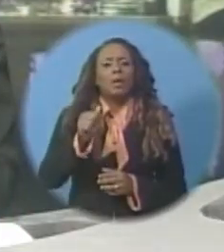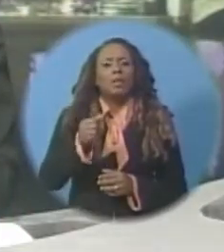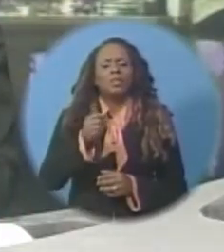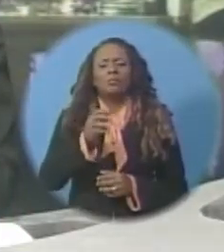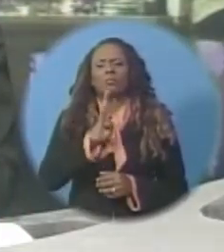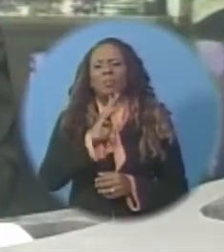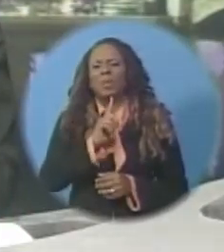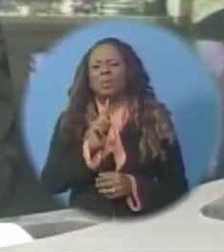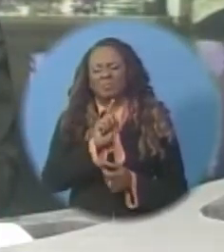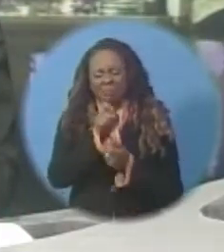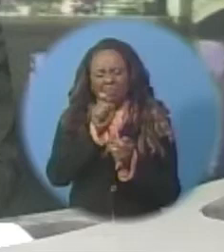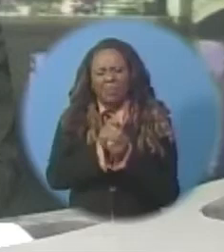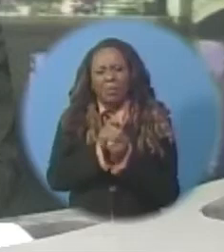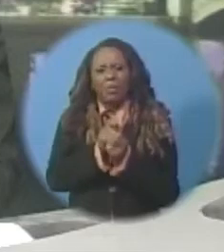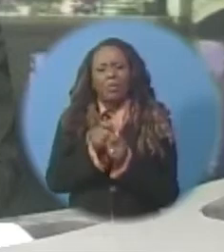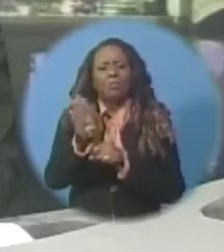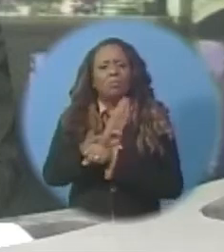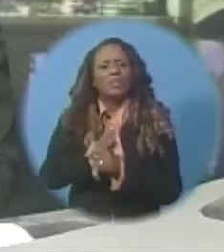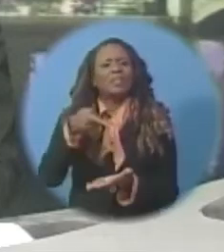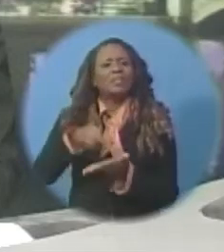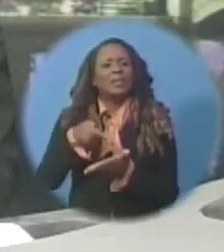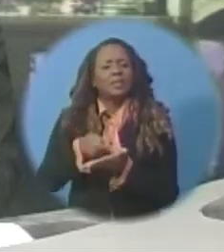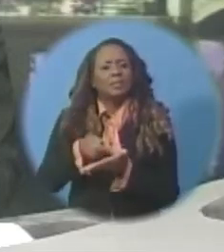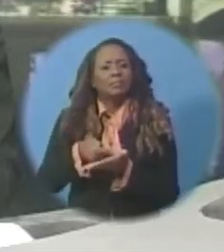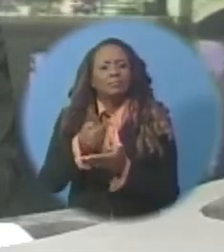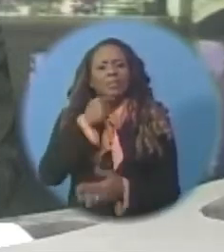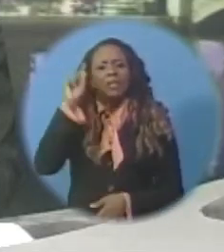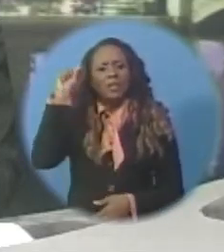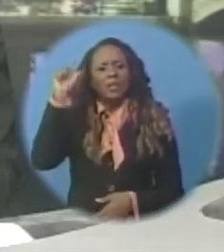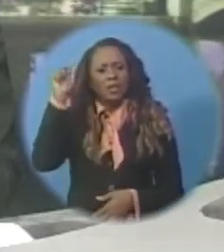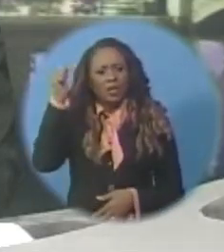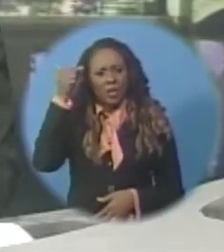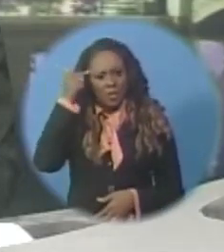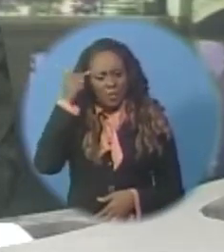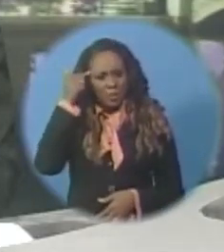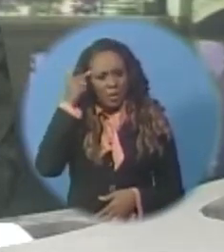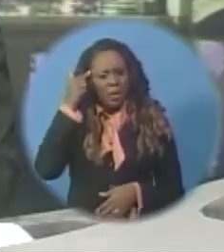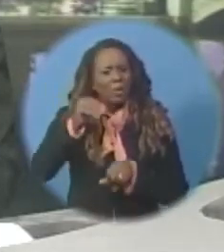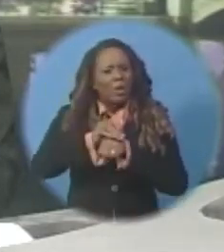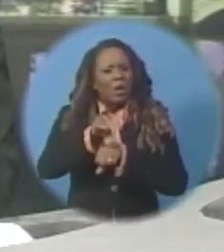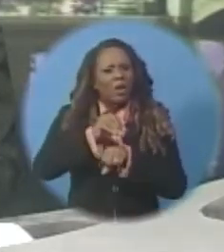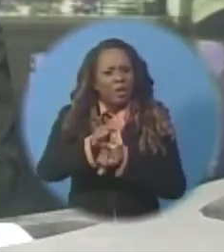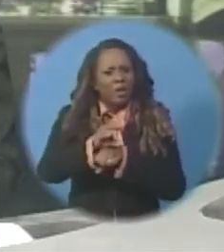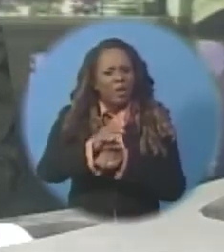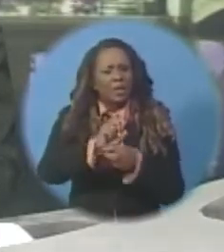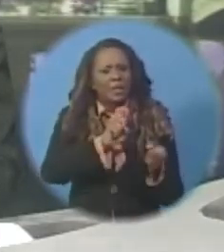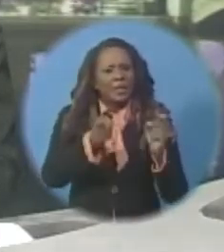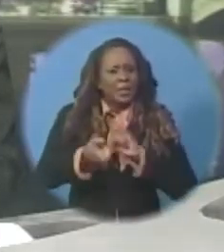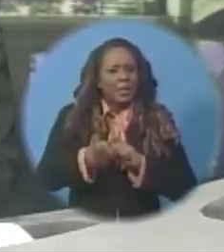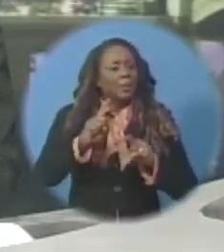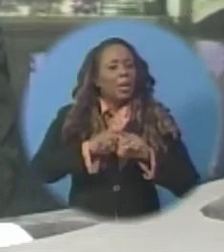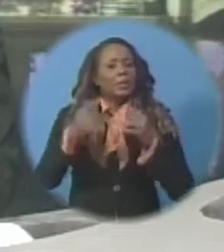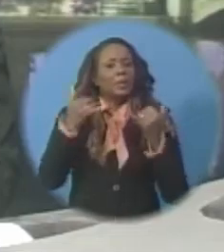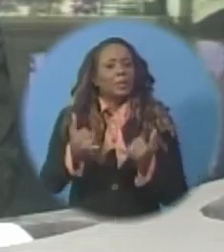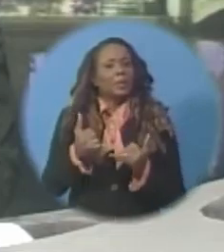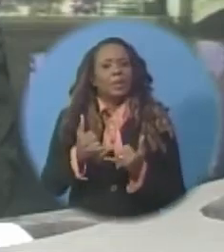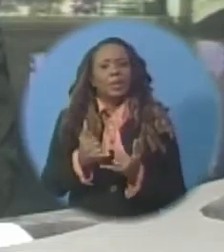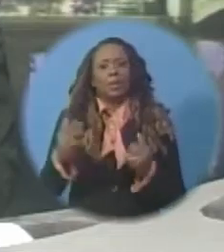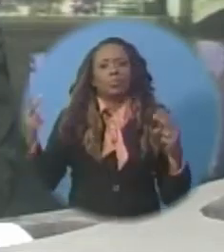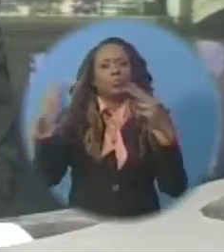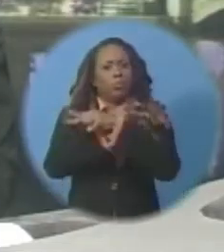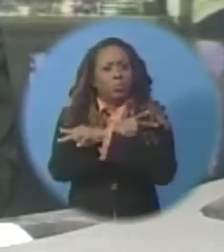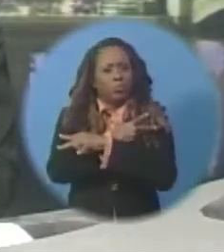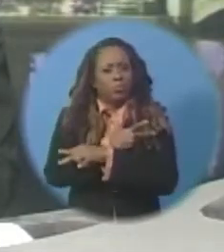debt situation, Ms. Mottley said government was advised to refinance some years ago before the problem became